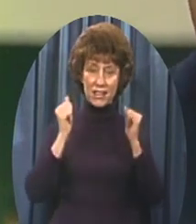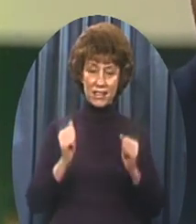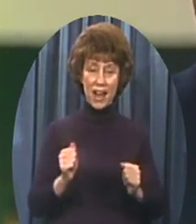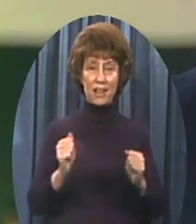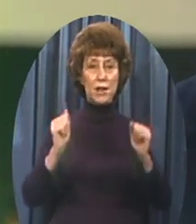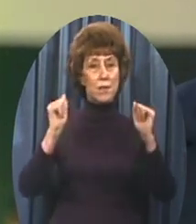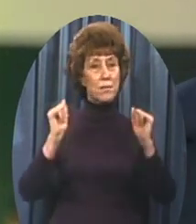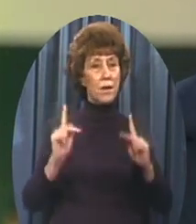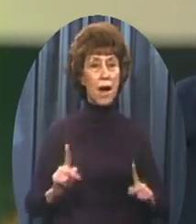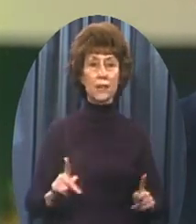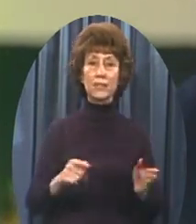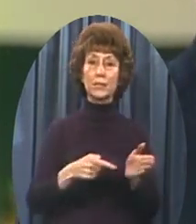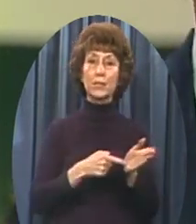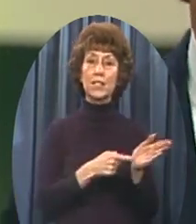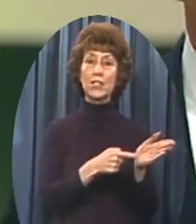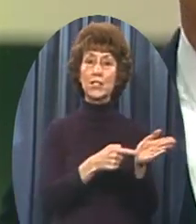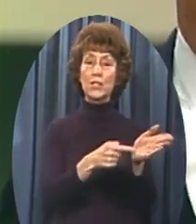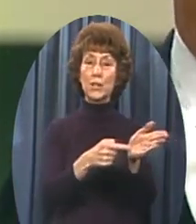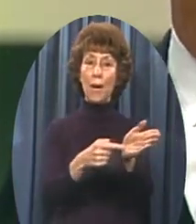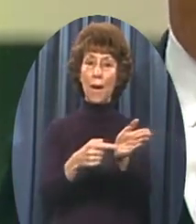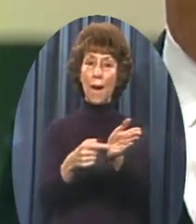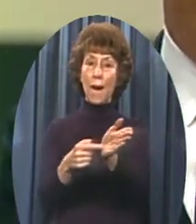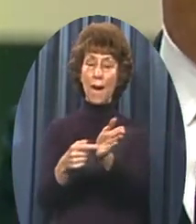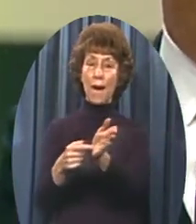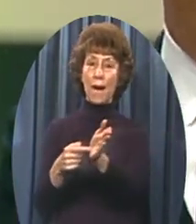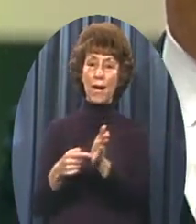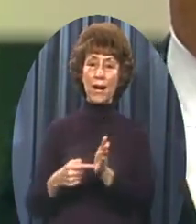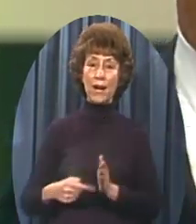Possibly show